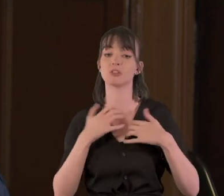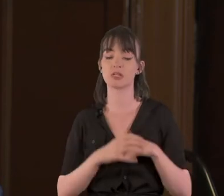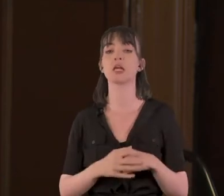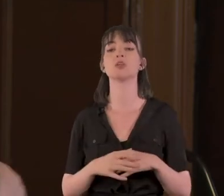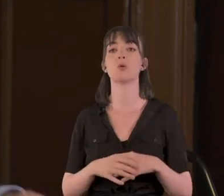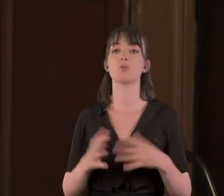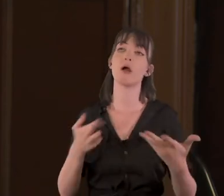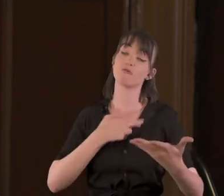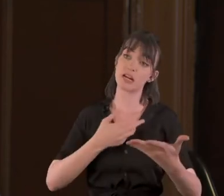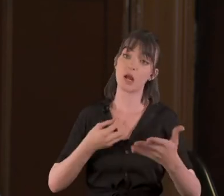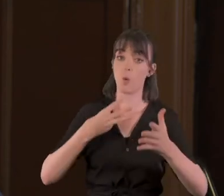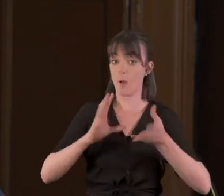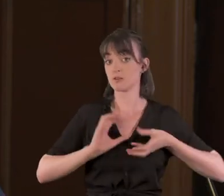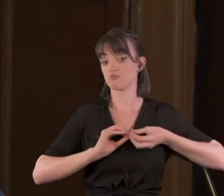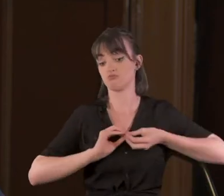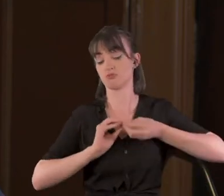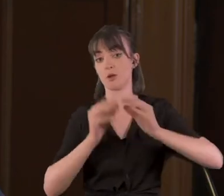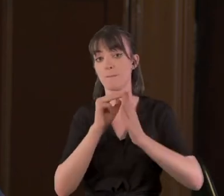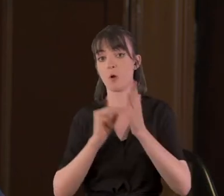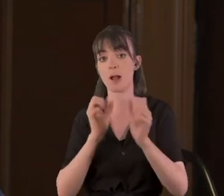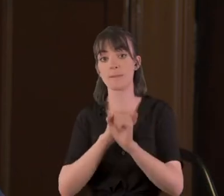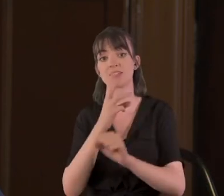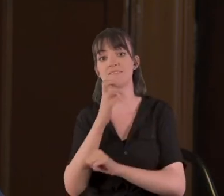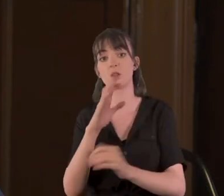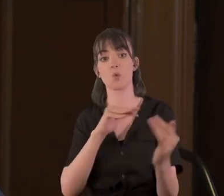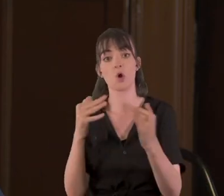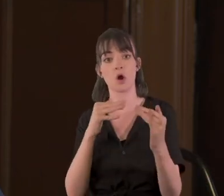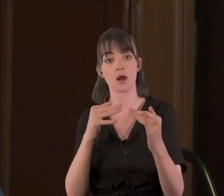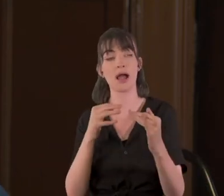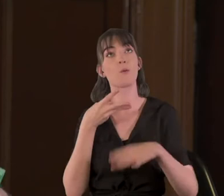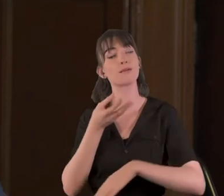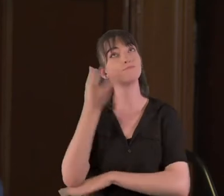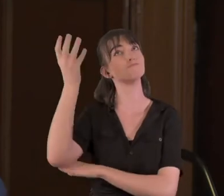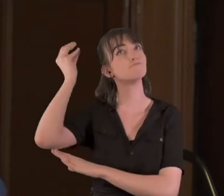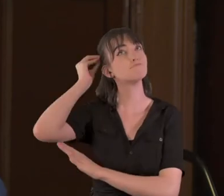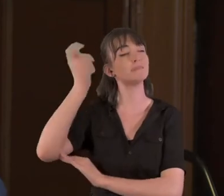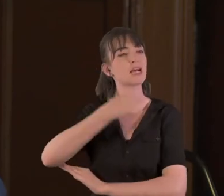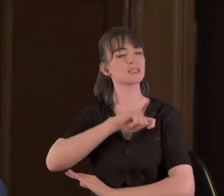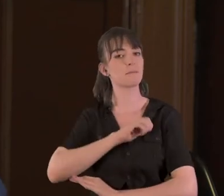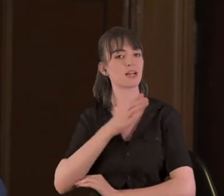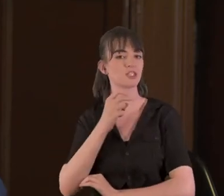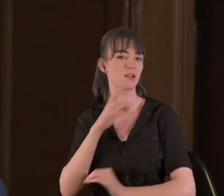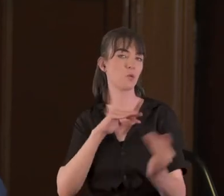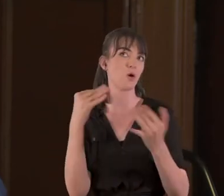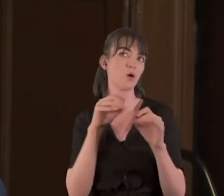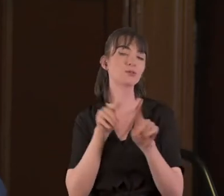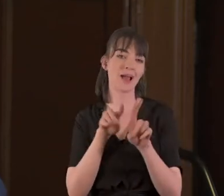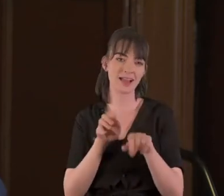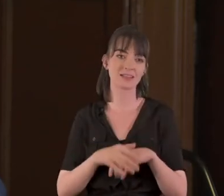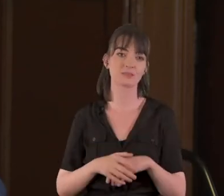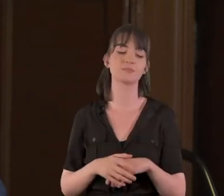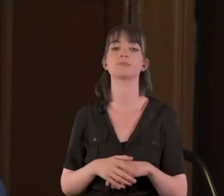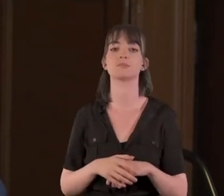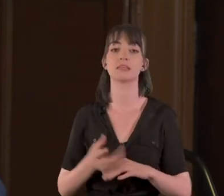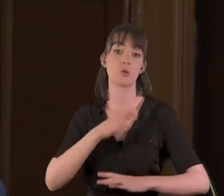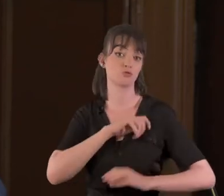suppose when I make the programme about the Civil War, I'll have the Spanish Civil War on my mind. It's true, of course, that I was